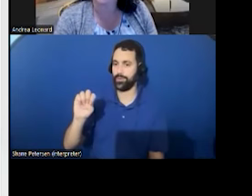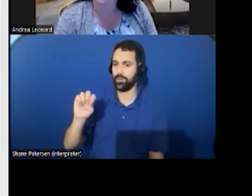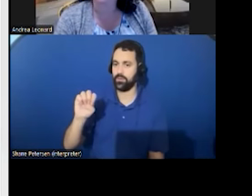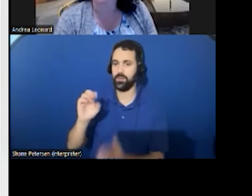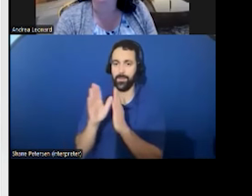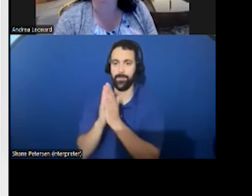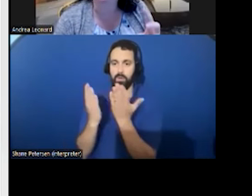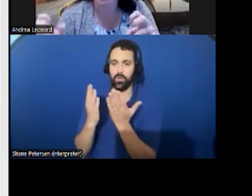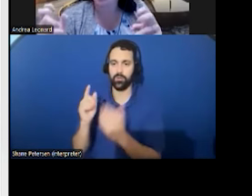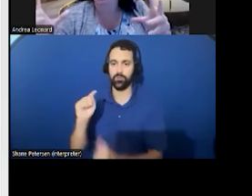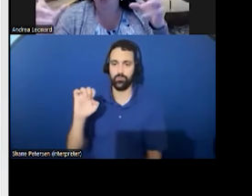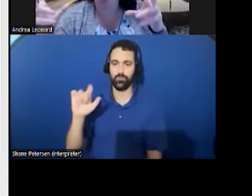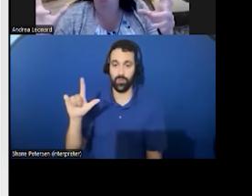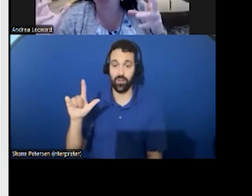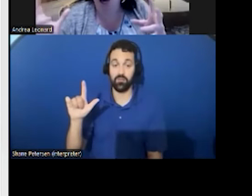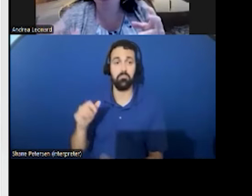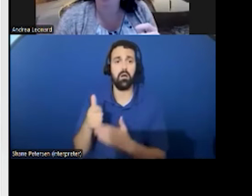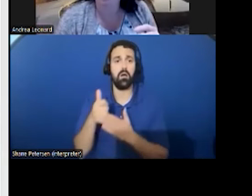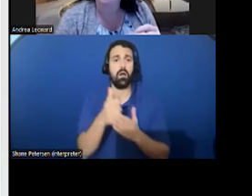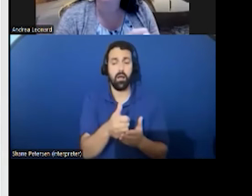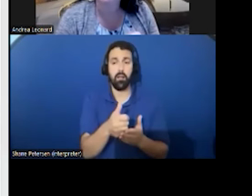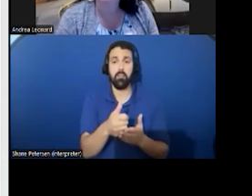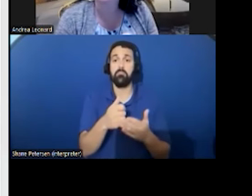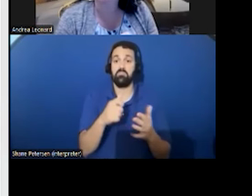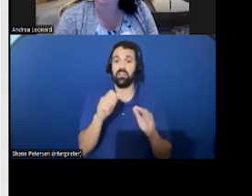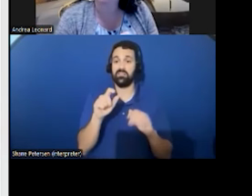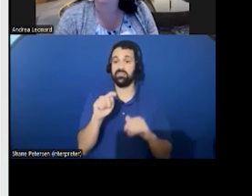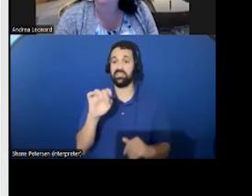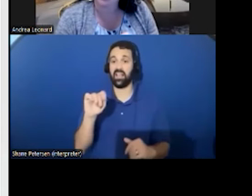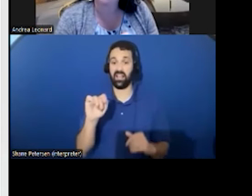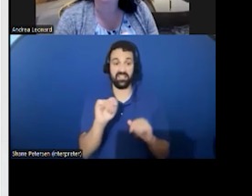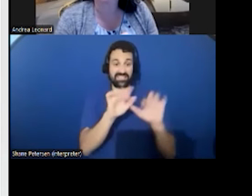us text on a page, which they call a chapter, text on a